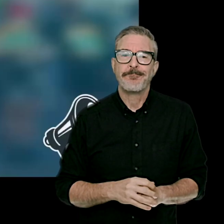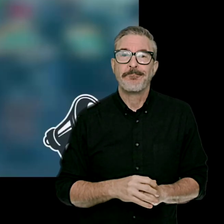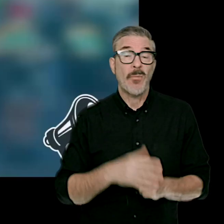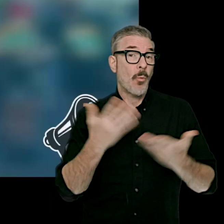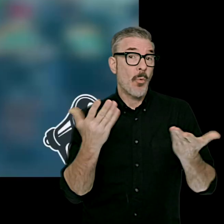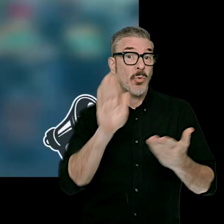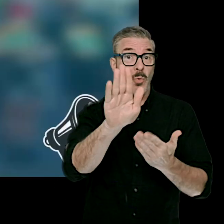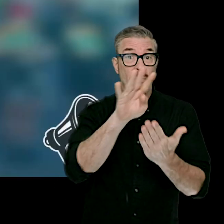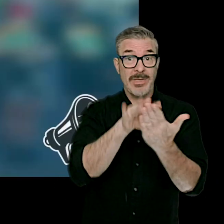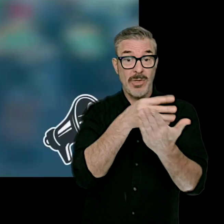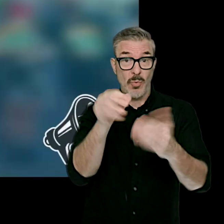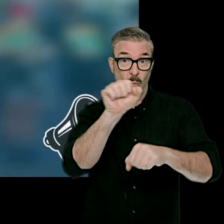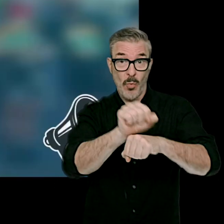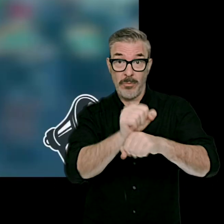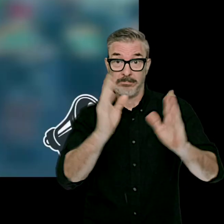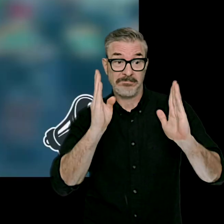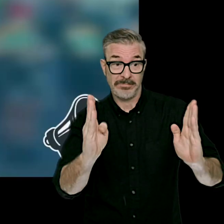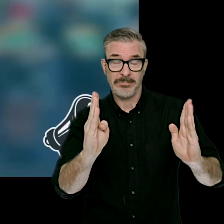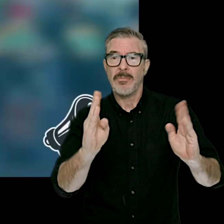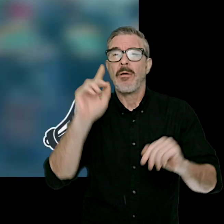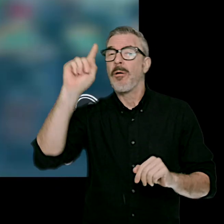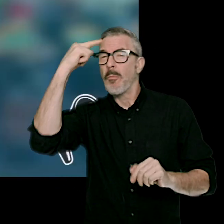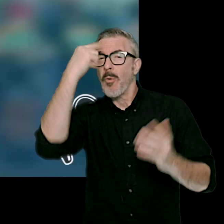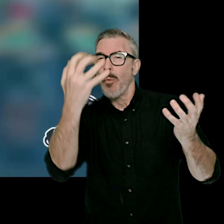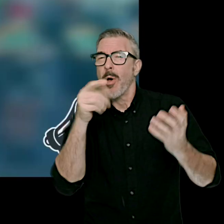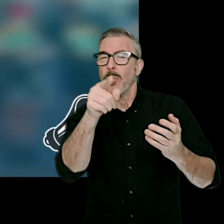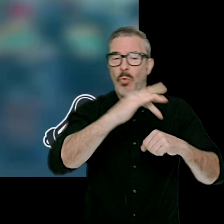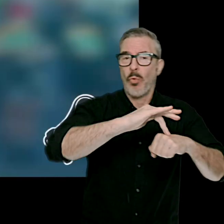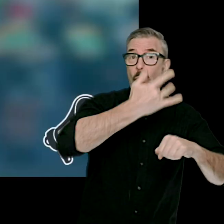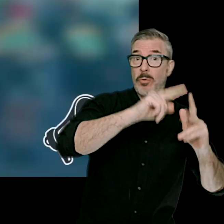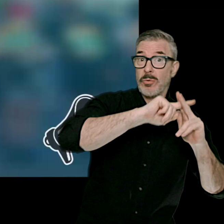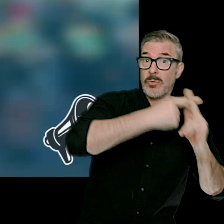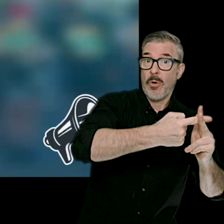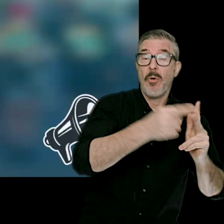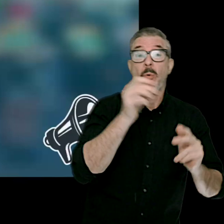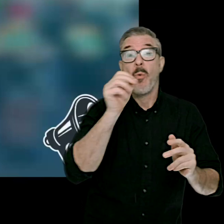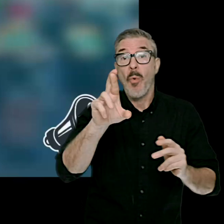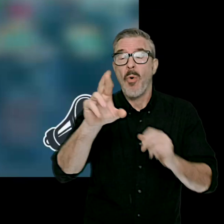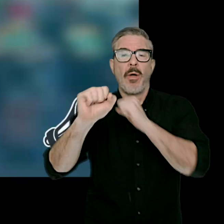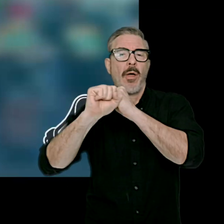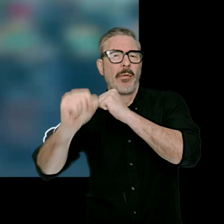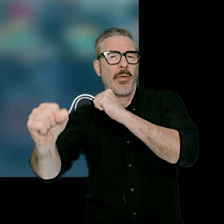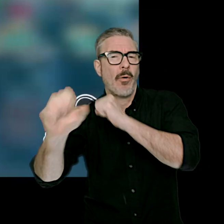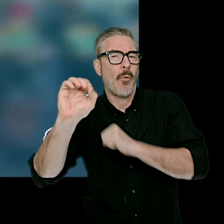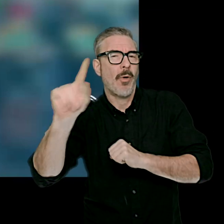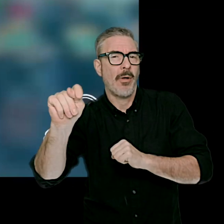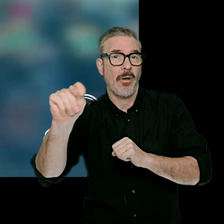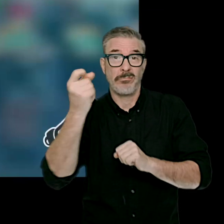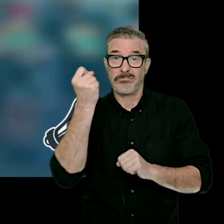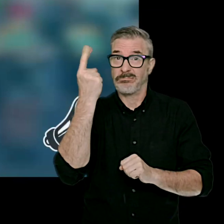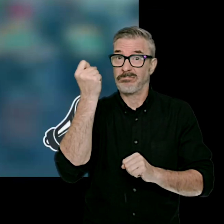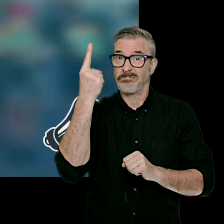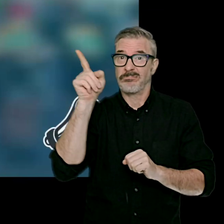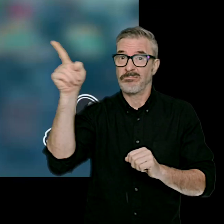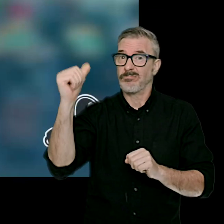pay you for training shifts, meaning unpaid training shifts. You're not paid to start